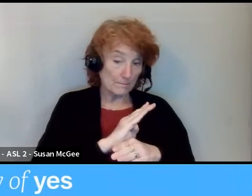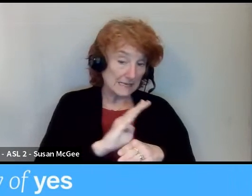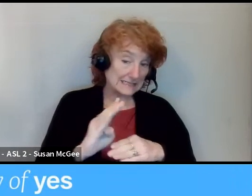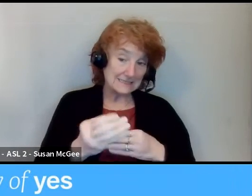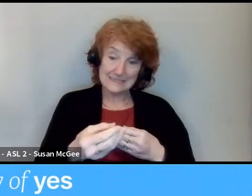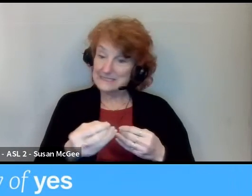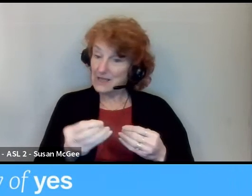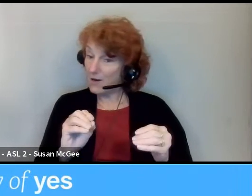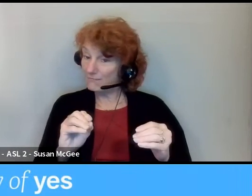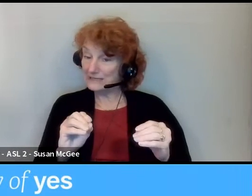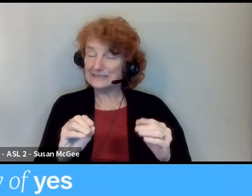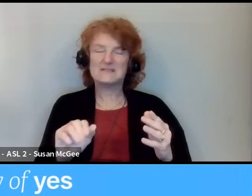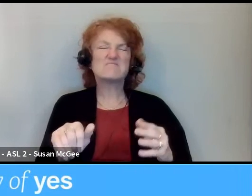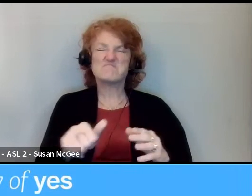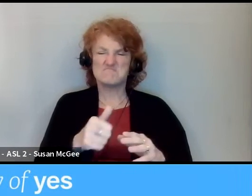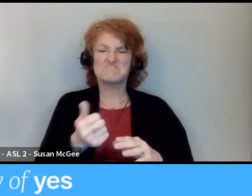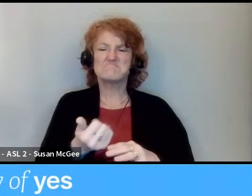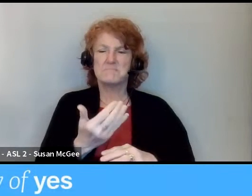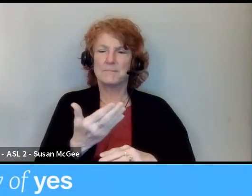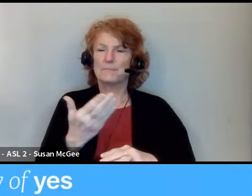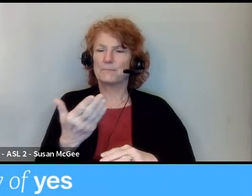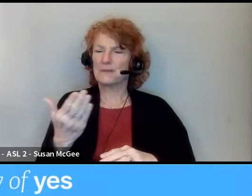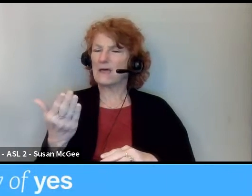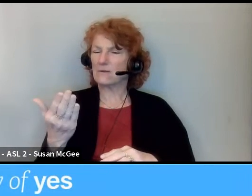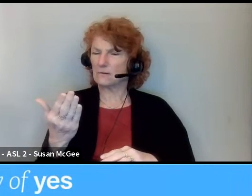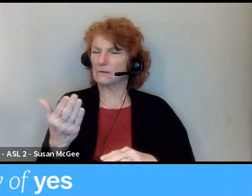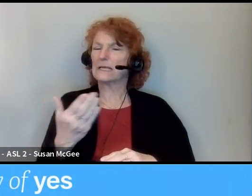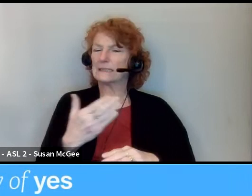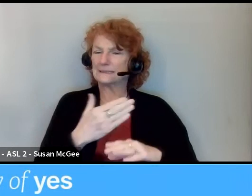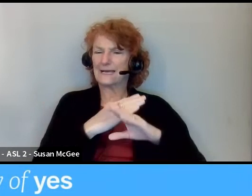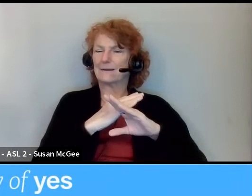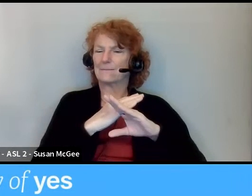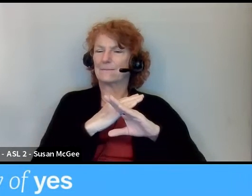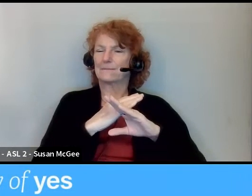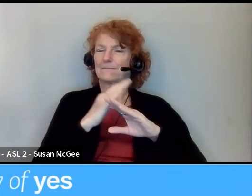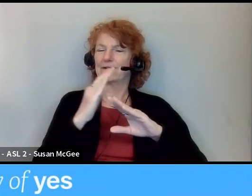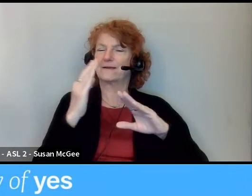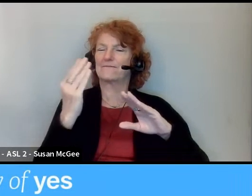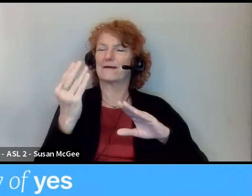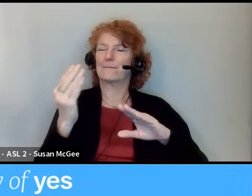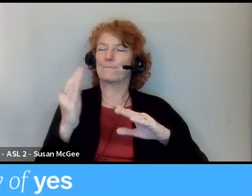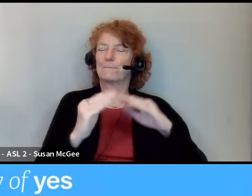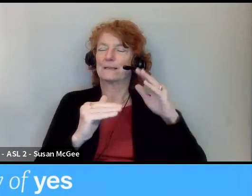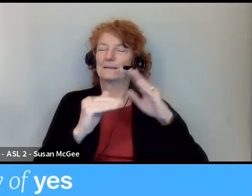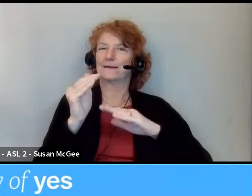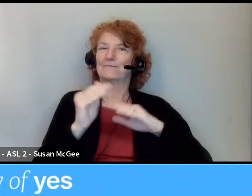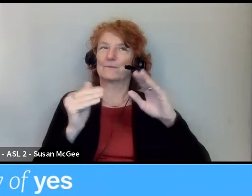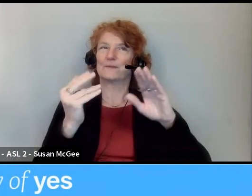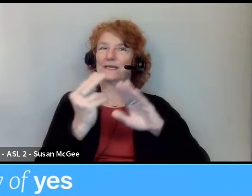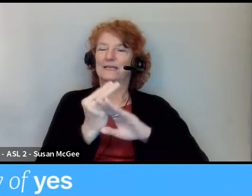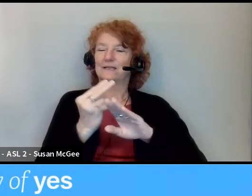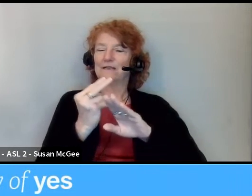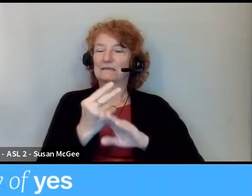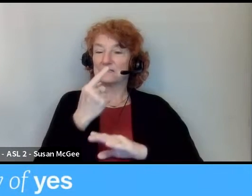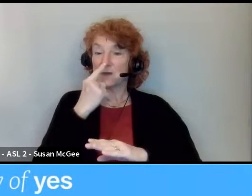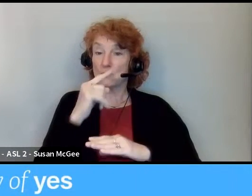prevent buildings from being occupied and used. So send those along. I'd love to take a look.